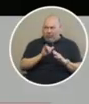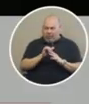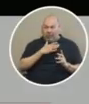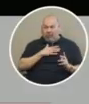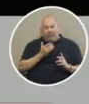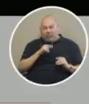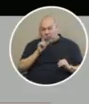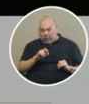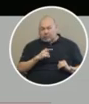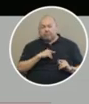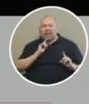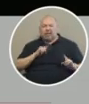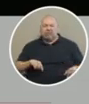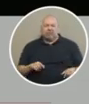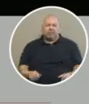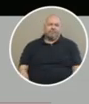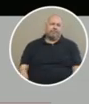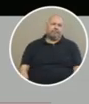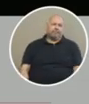any of your questions.